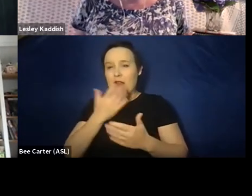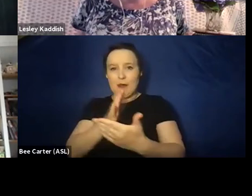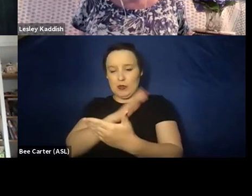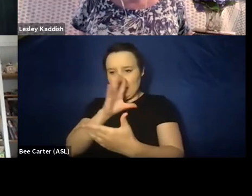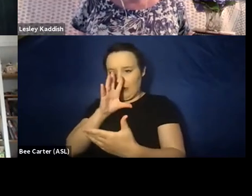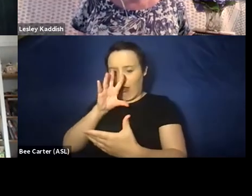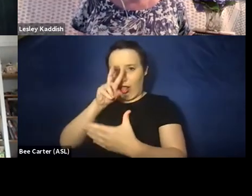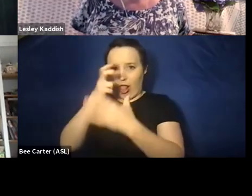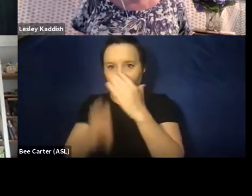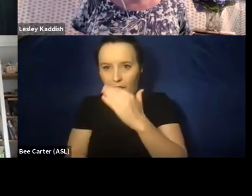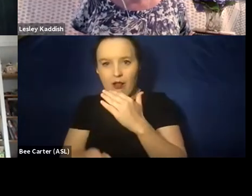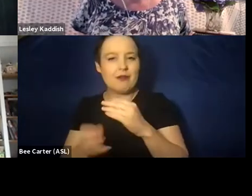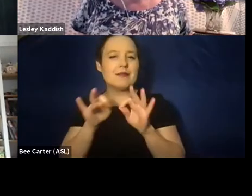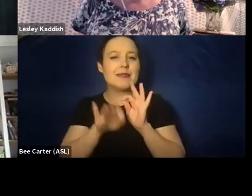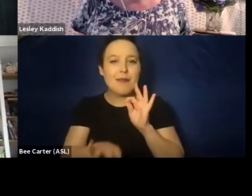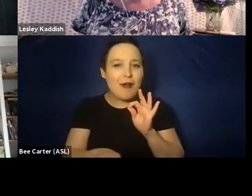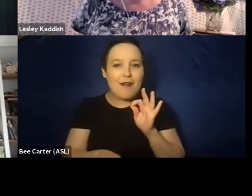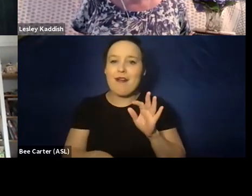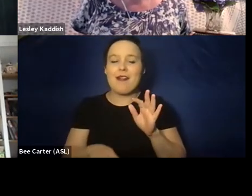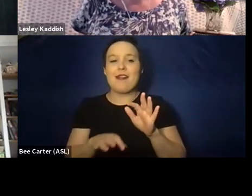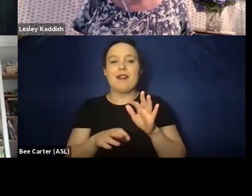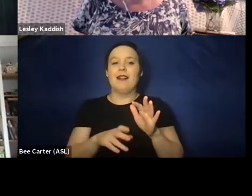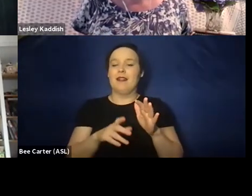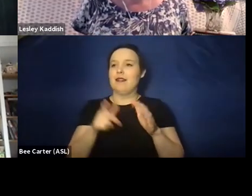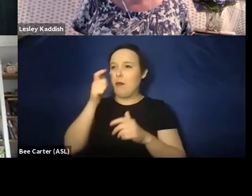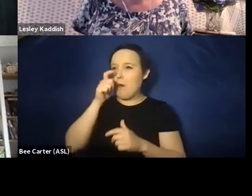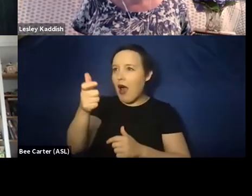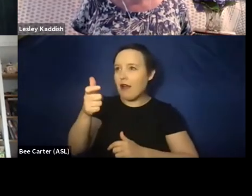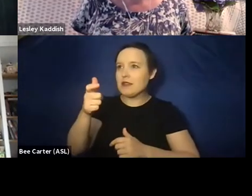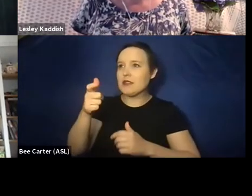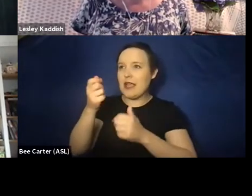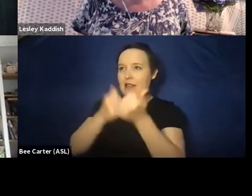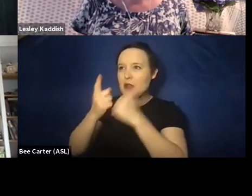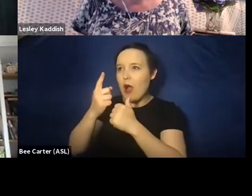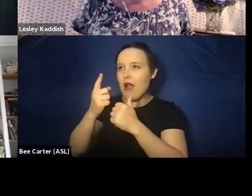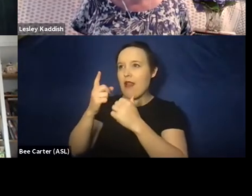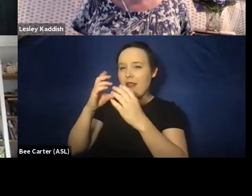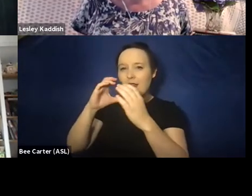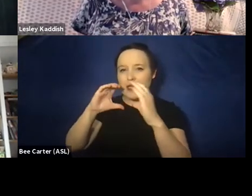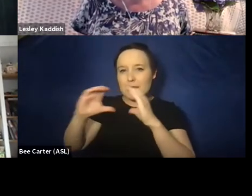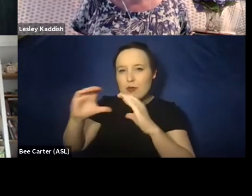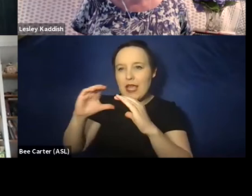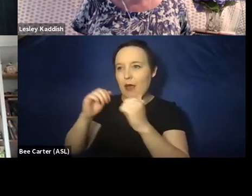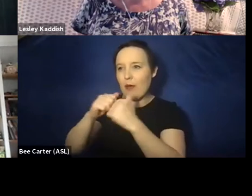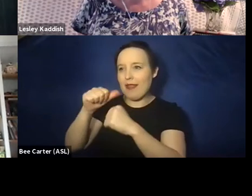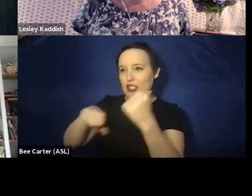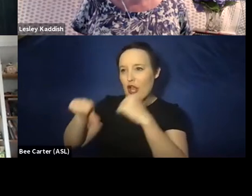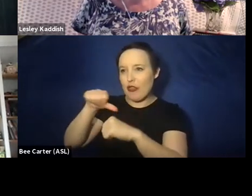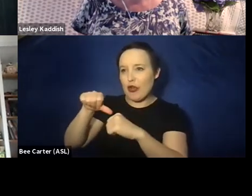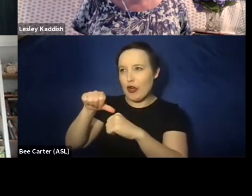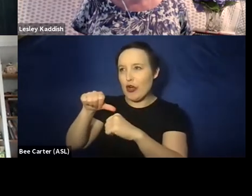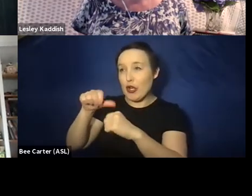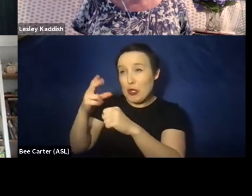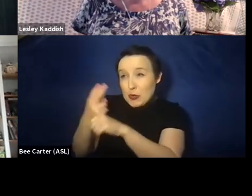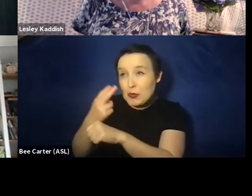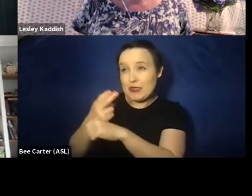it was to watch the quartet communicate with each other